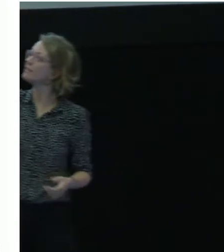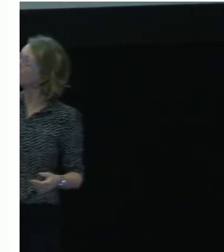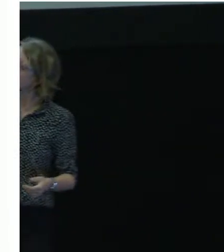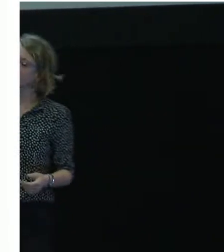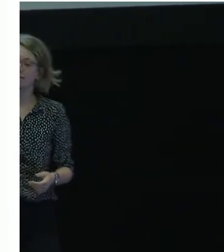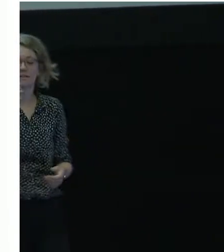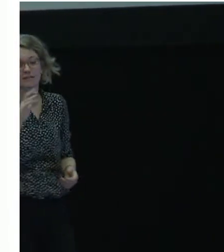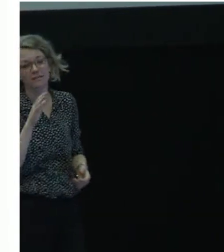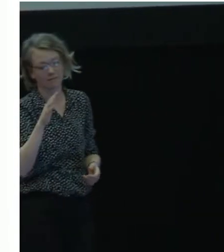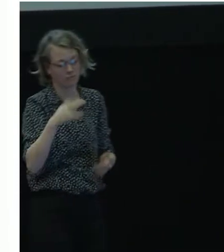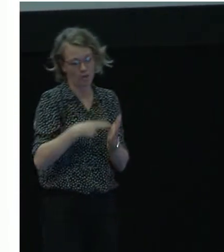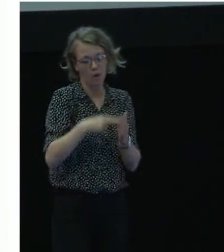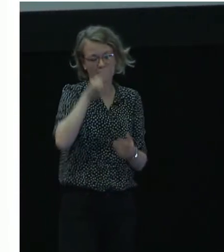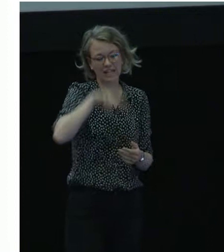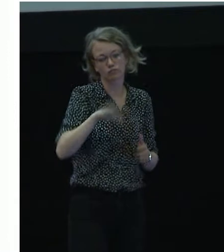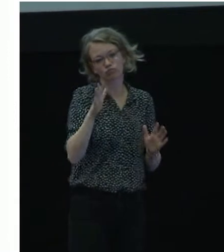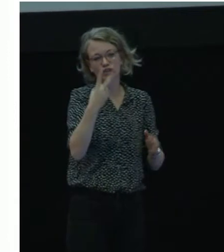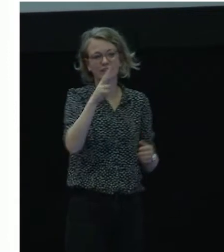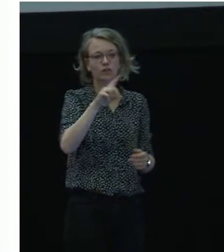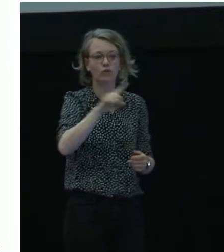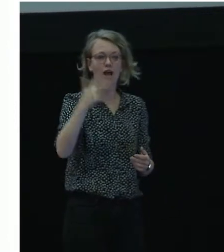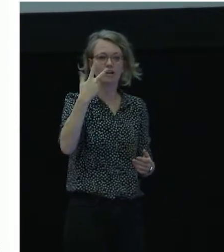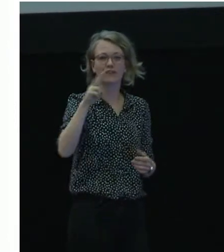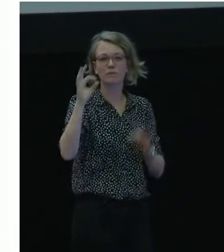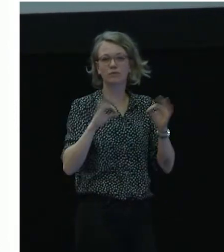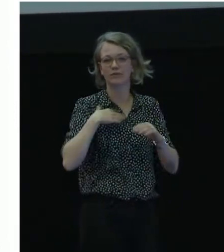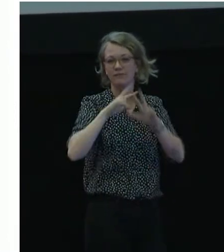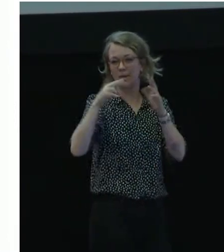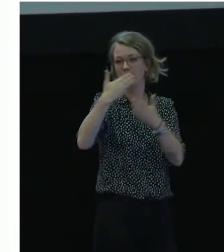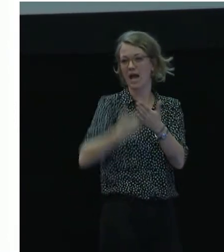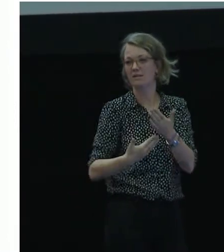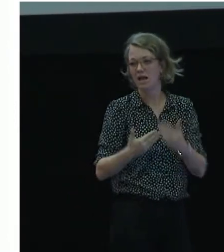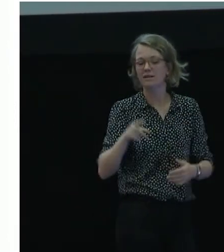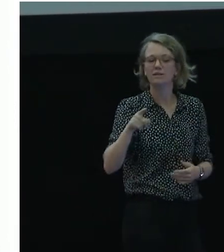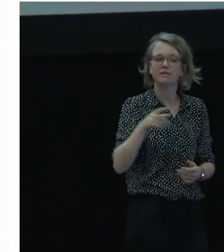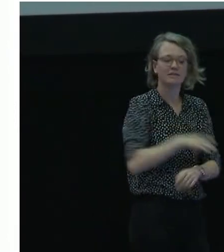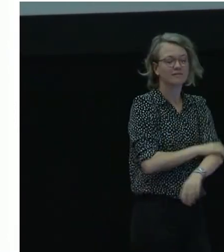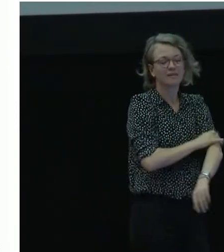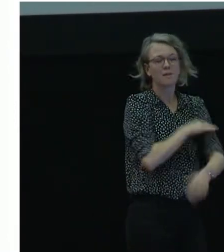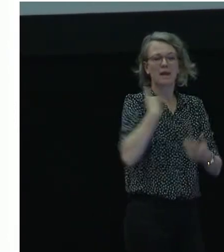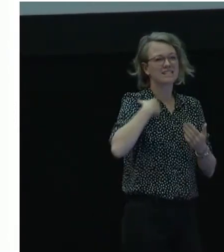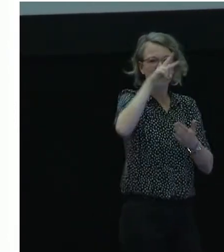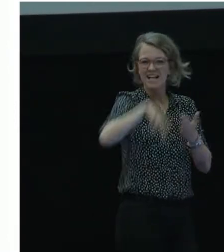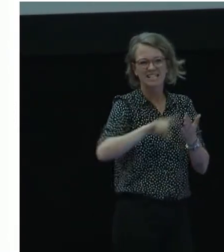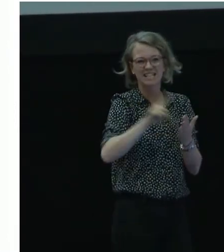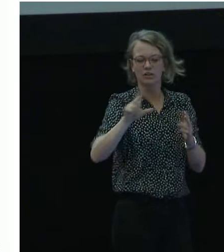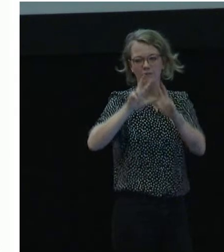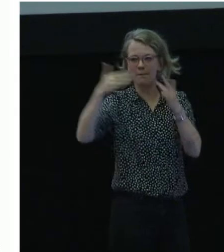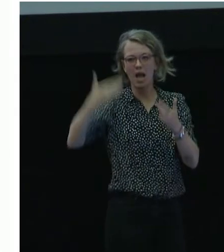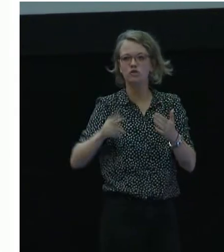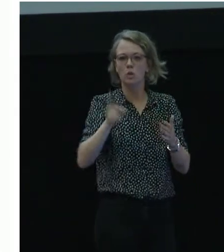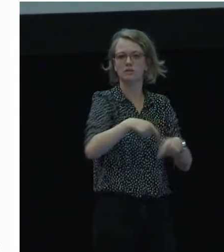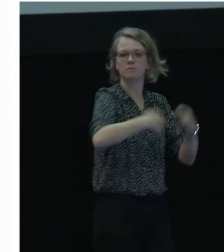An even bigger group than we just talked about is the users that, everybody reads only 20